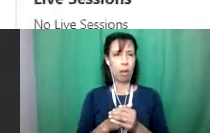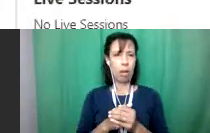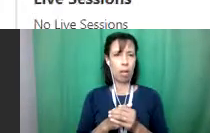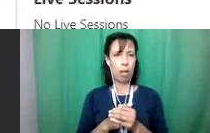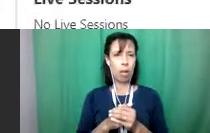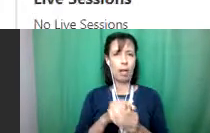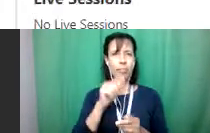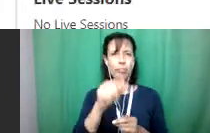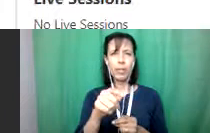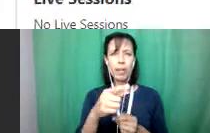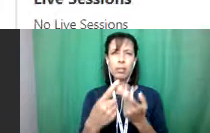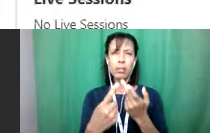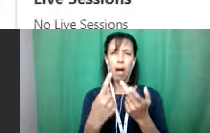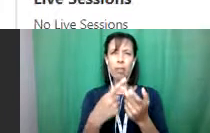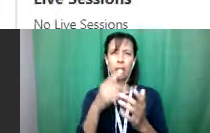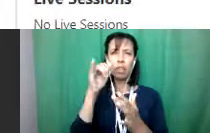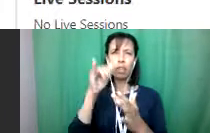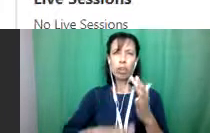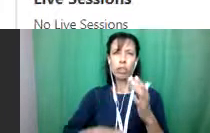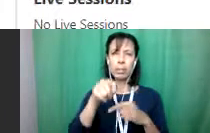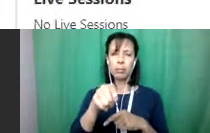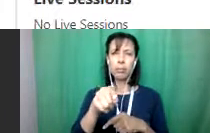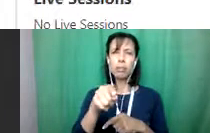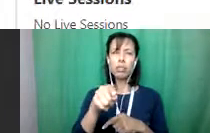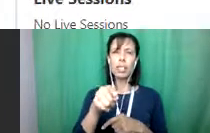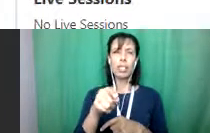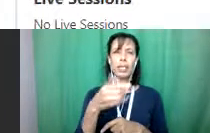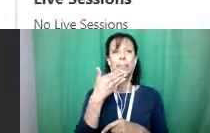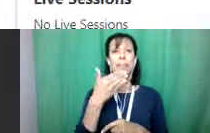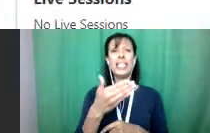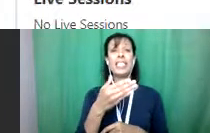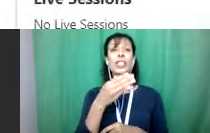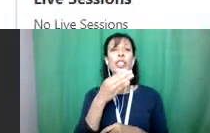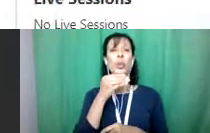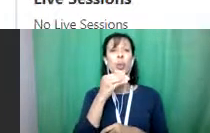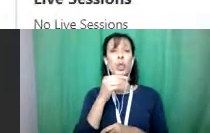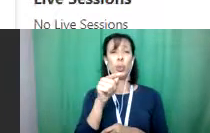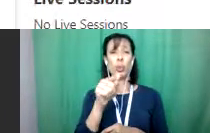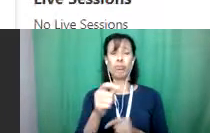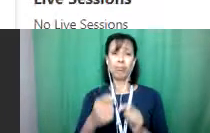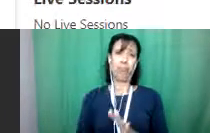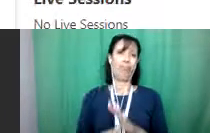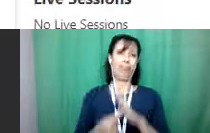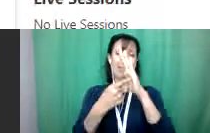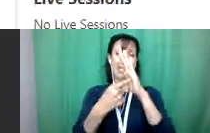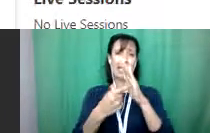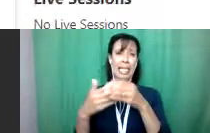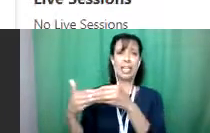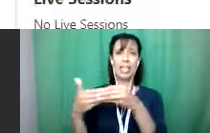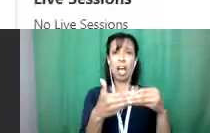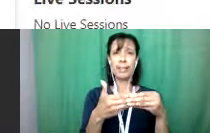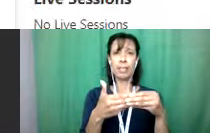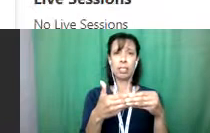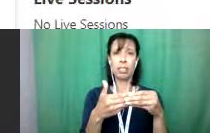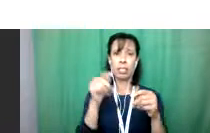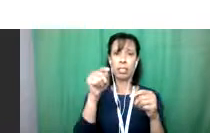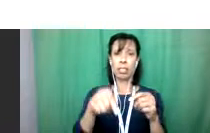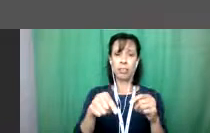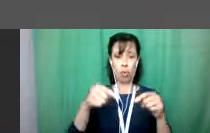would really encourage you to use as your key guidance for this module. So I'm just going to click into